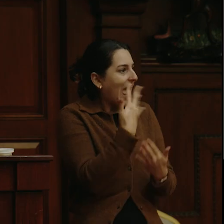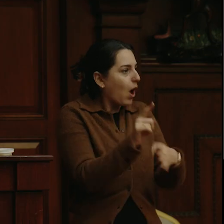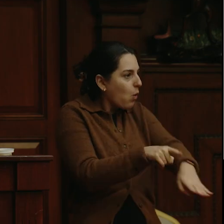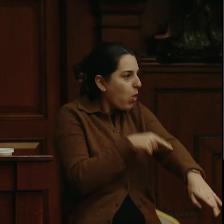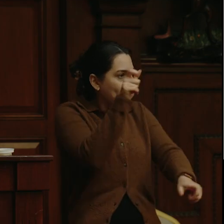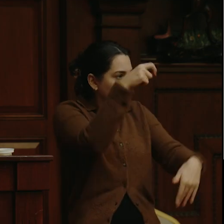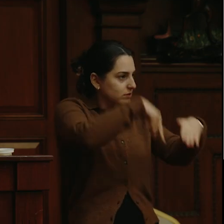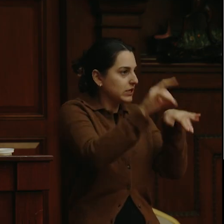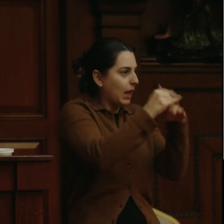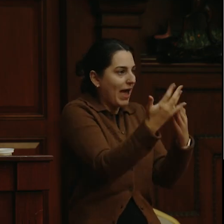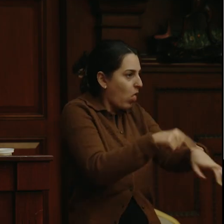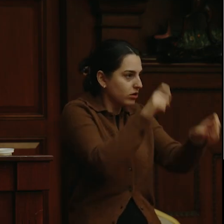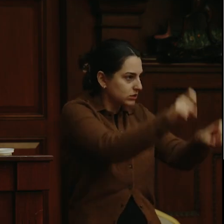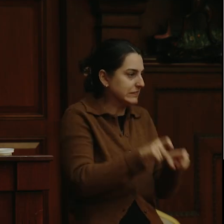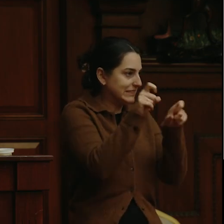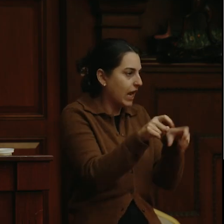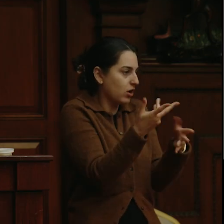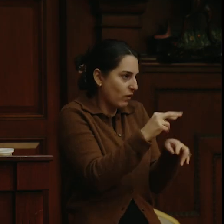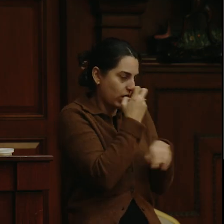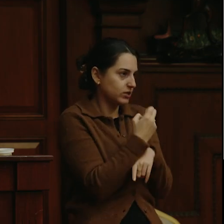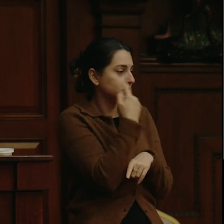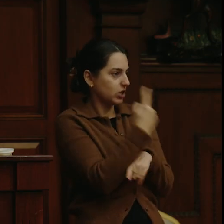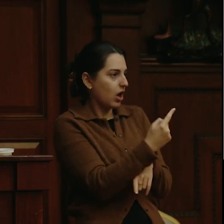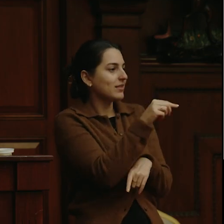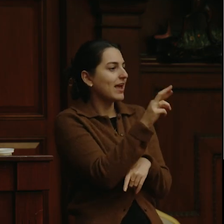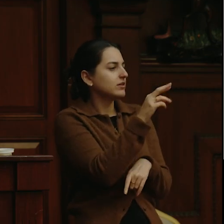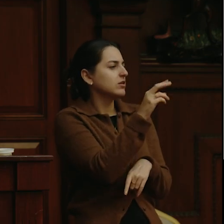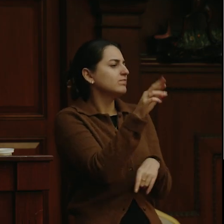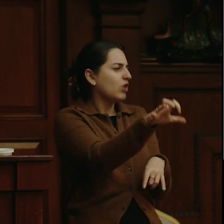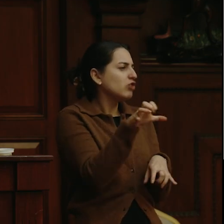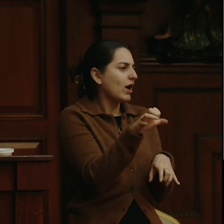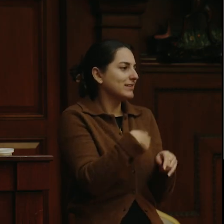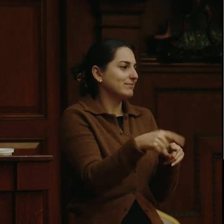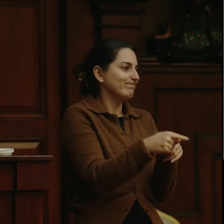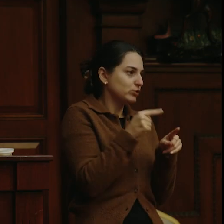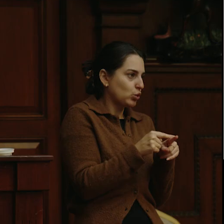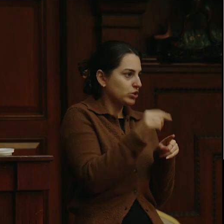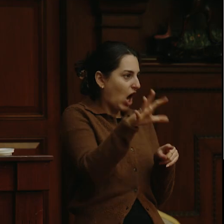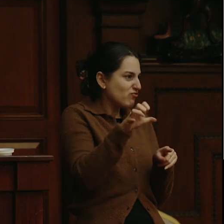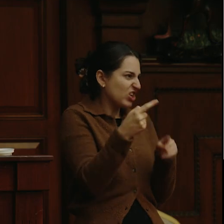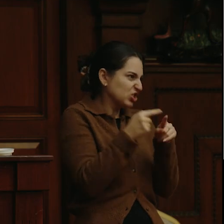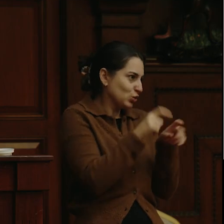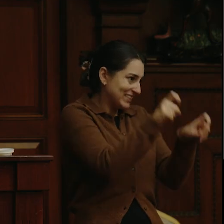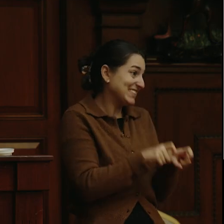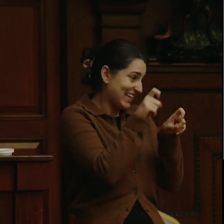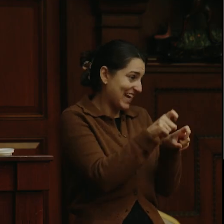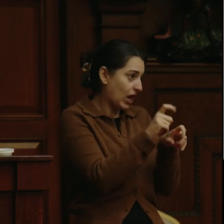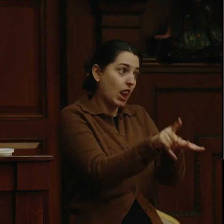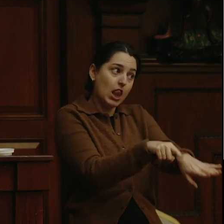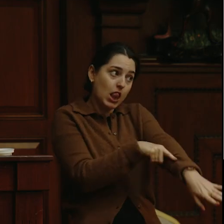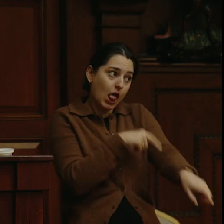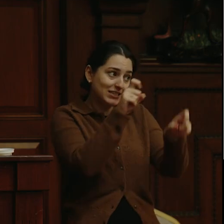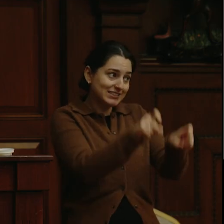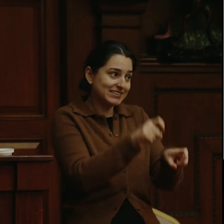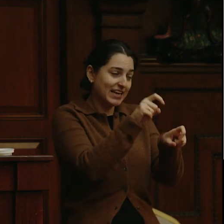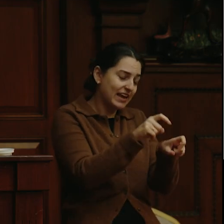these inpatient admissions last. We saw that rheumatoid arthritis typically had the shortest duration of admission, longer durations of